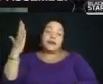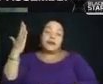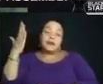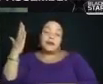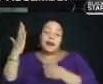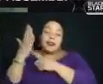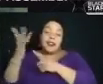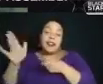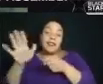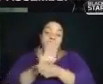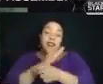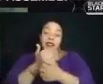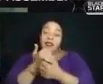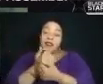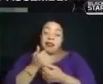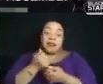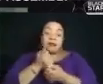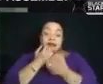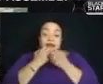out.